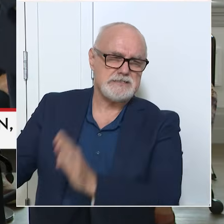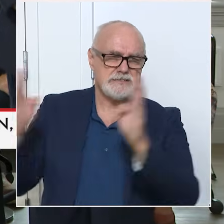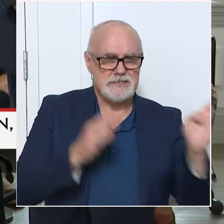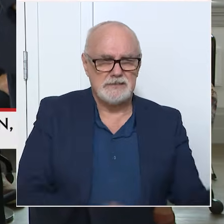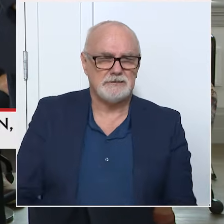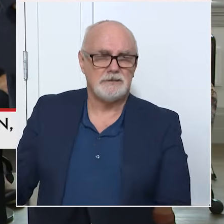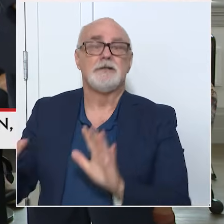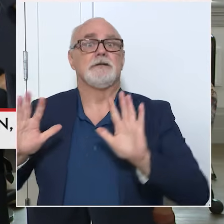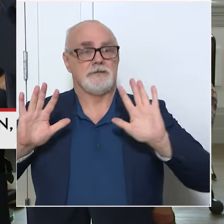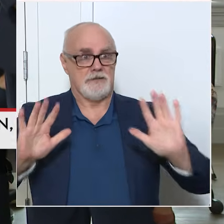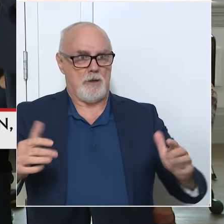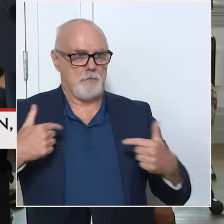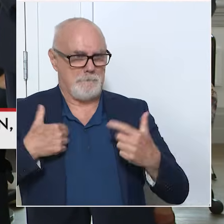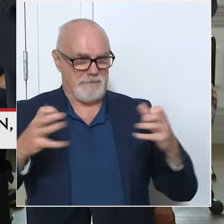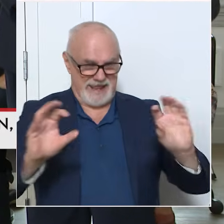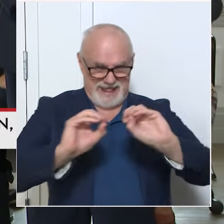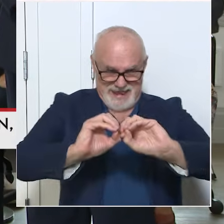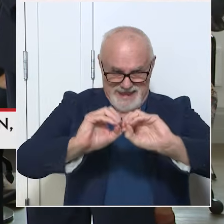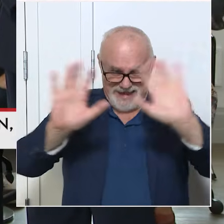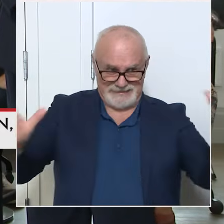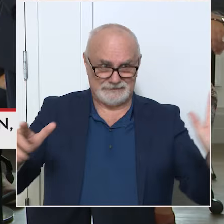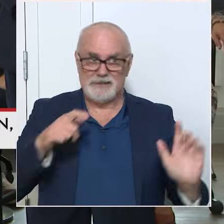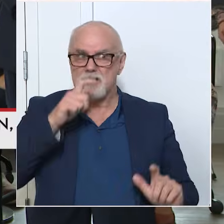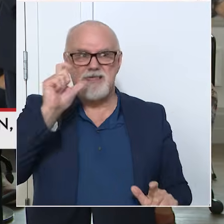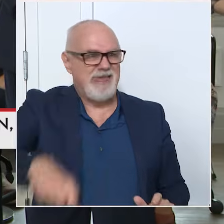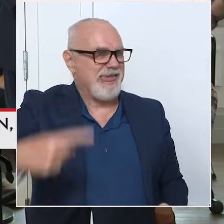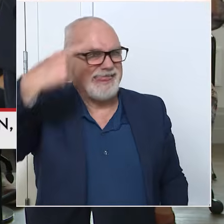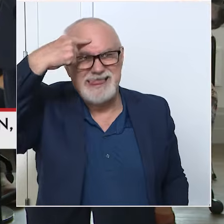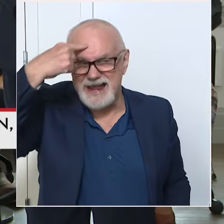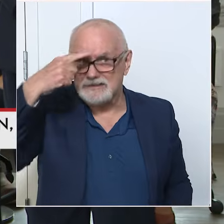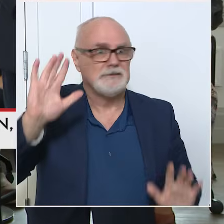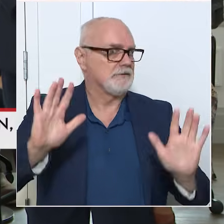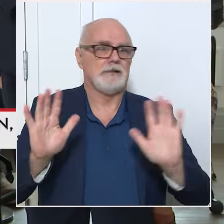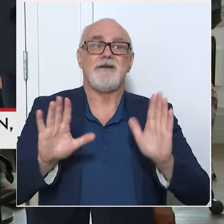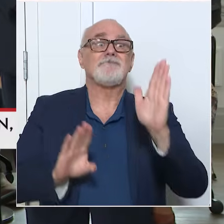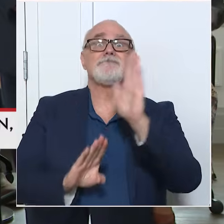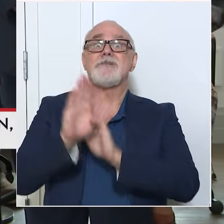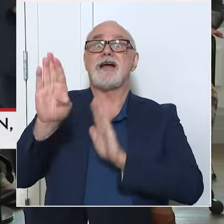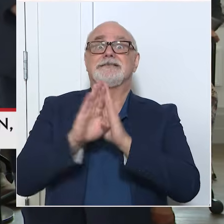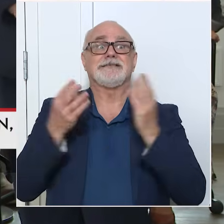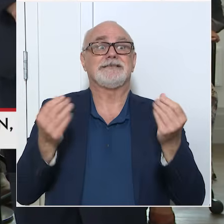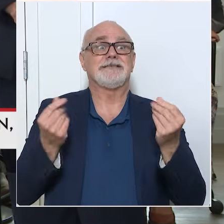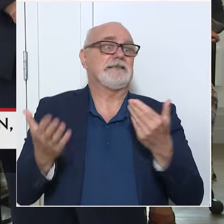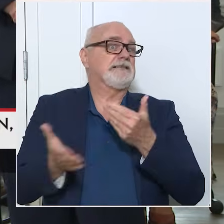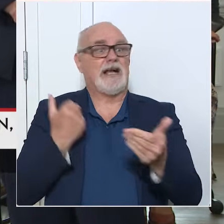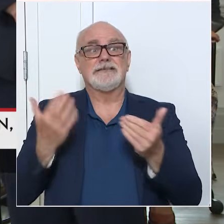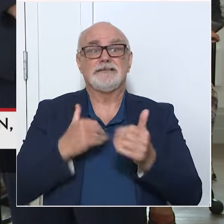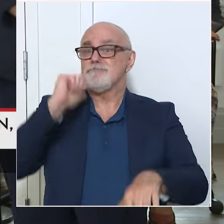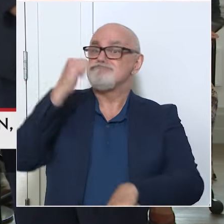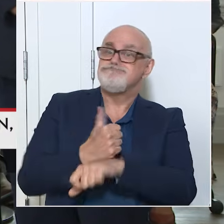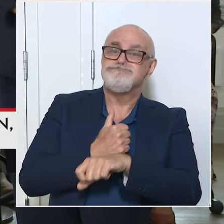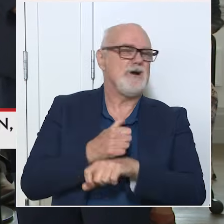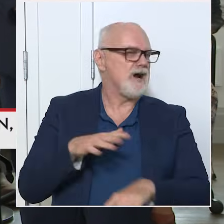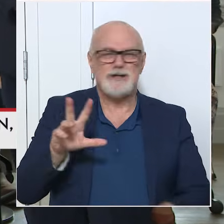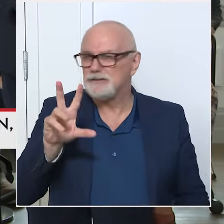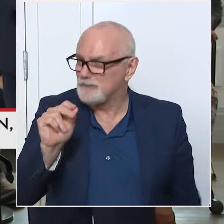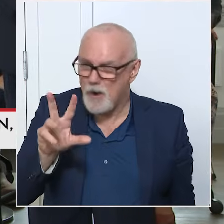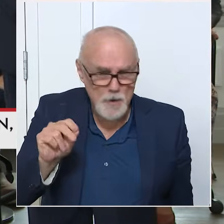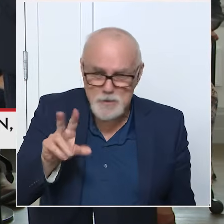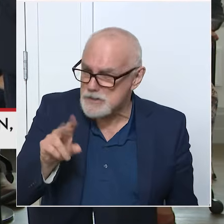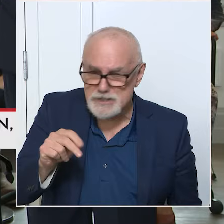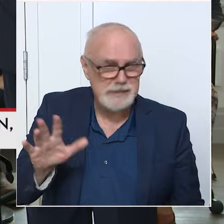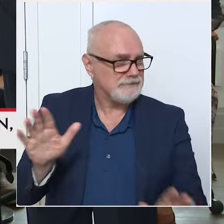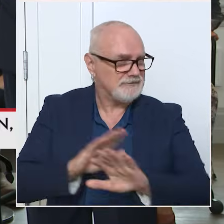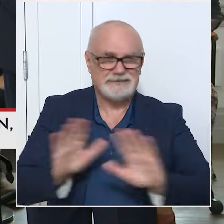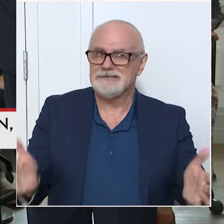think, that developing that much land is easy or fast. It's not how it goes.